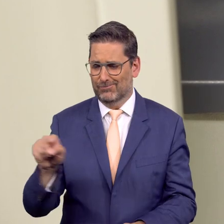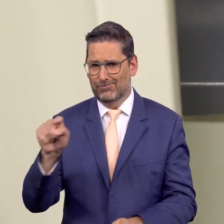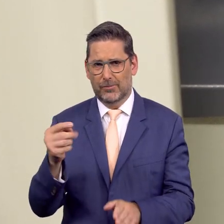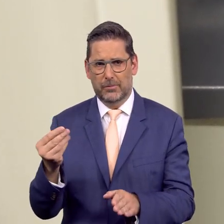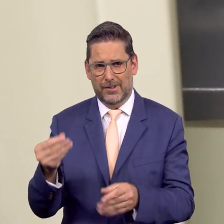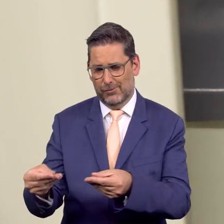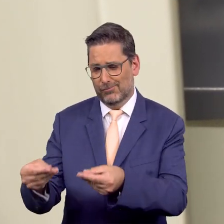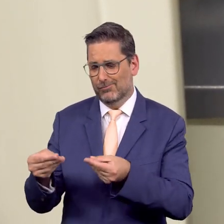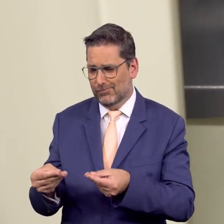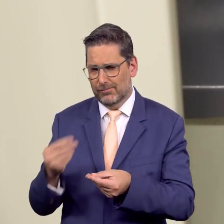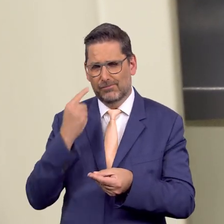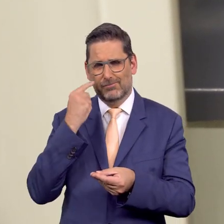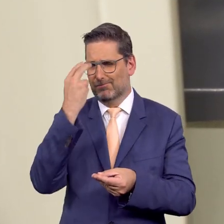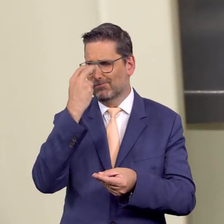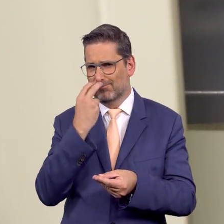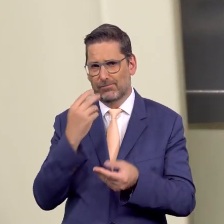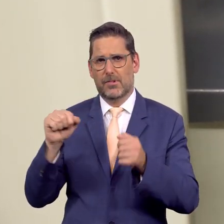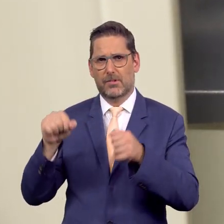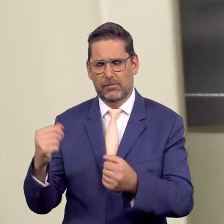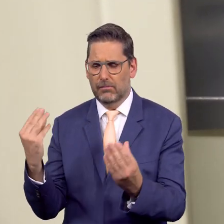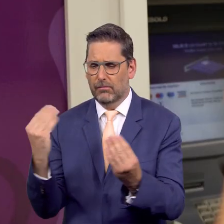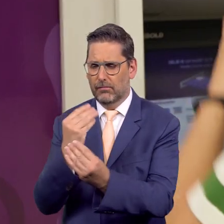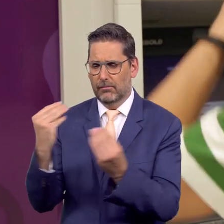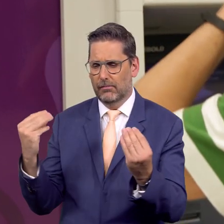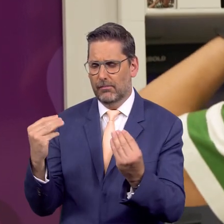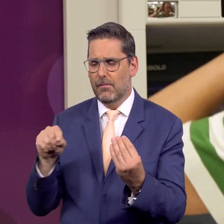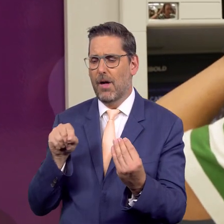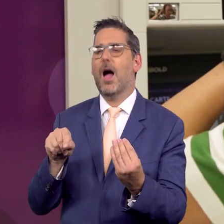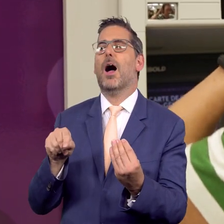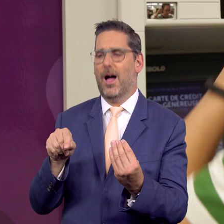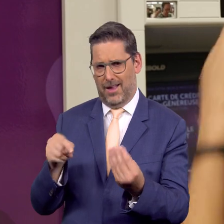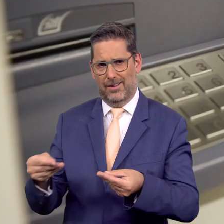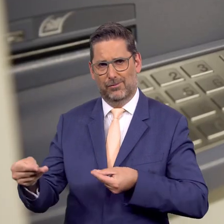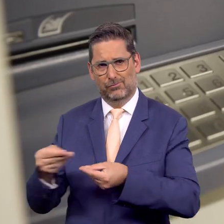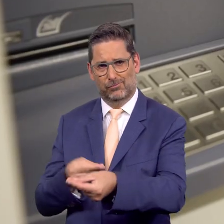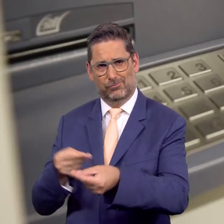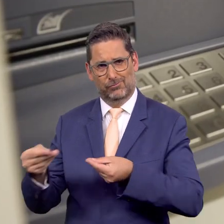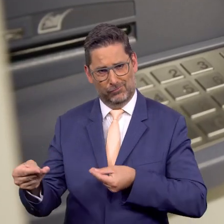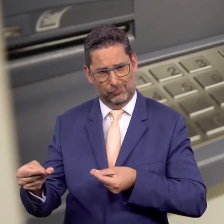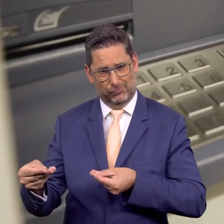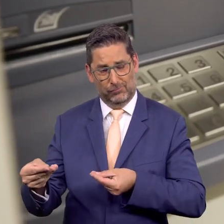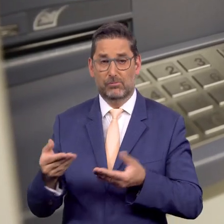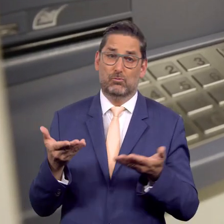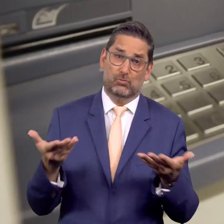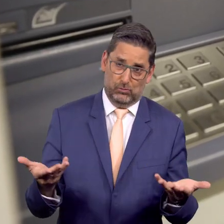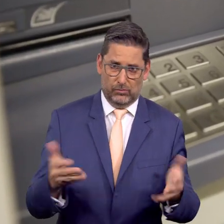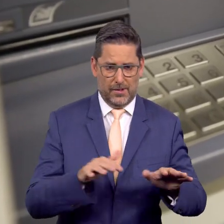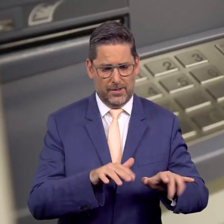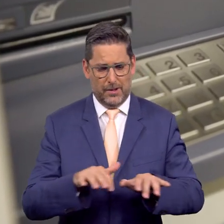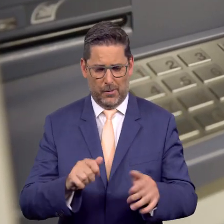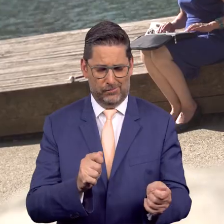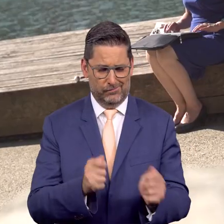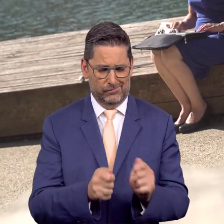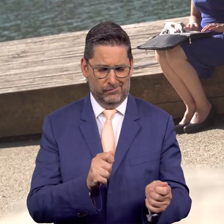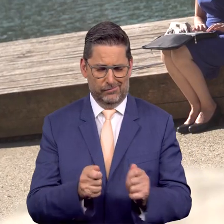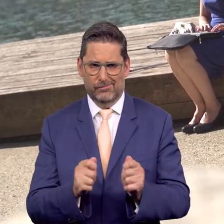to be accessible to visually impaired people by offering audio-assisted electronic transactions. Or